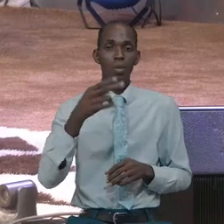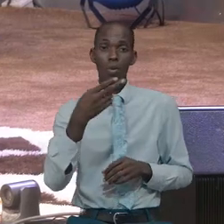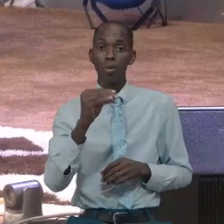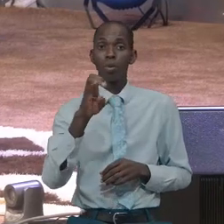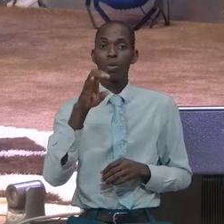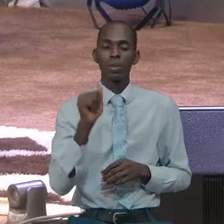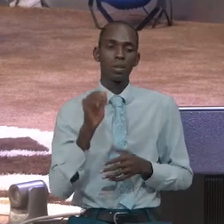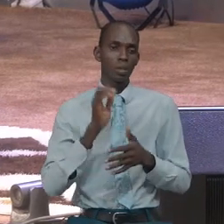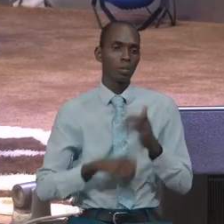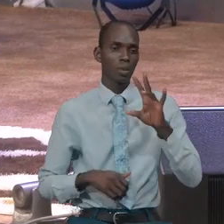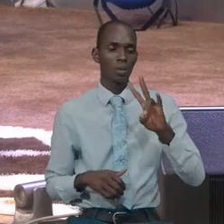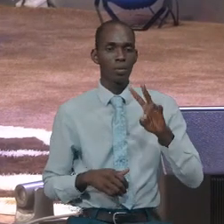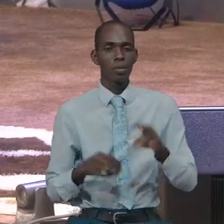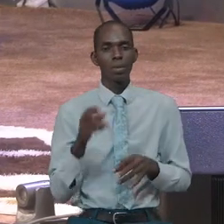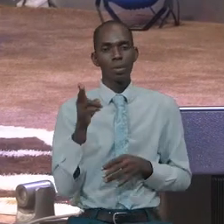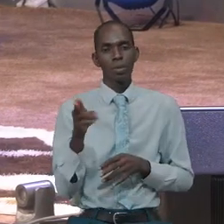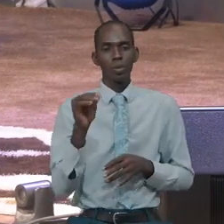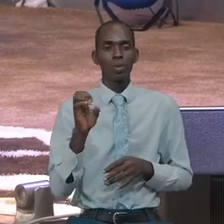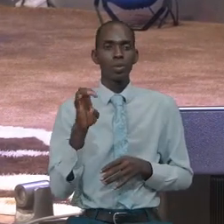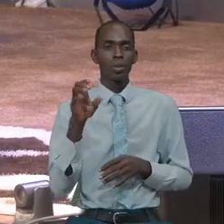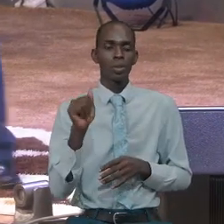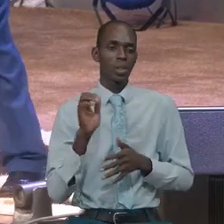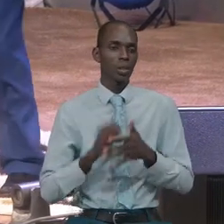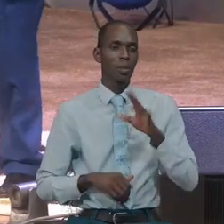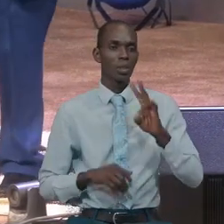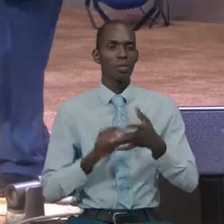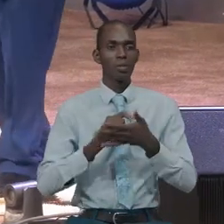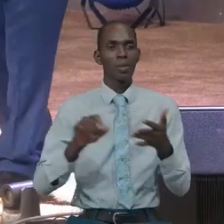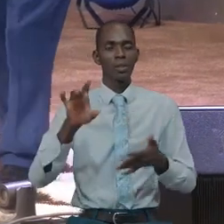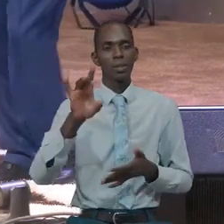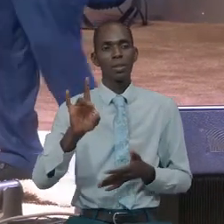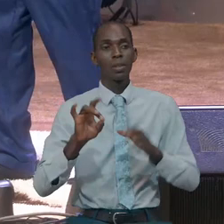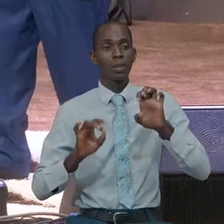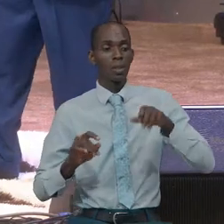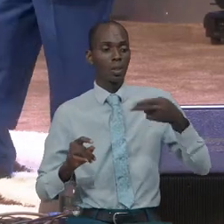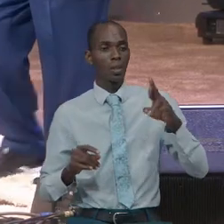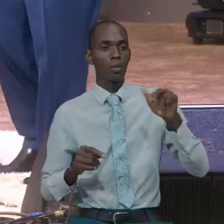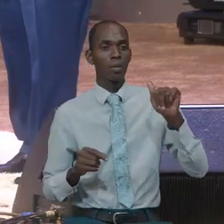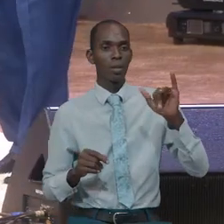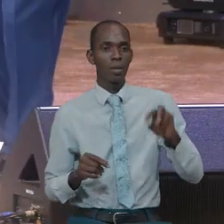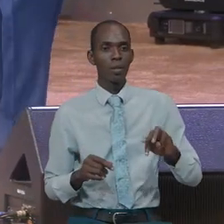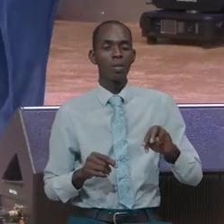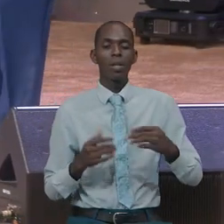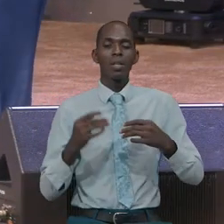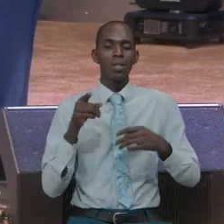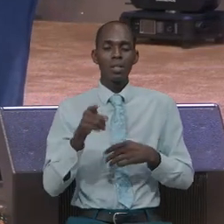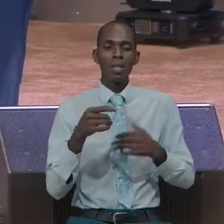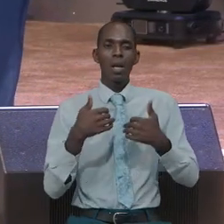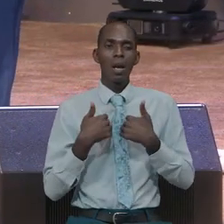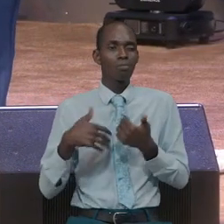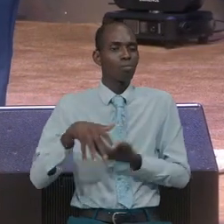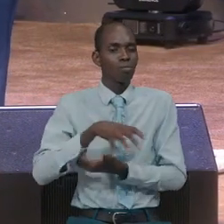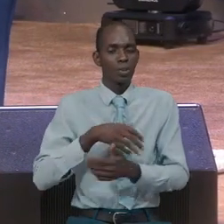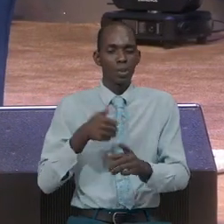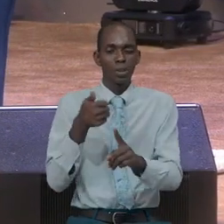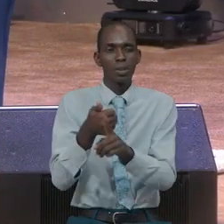from verse 8. Hosea chapter 7, reading from verse 8, Ephraim, he has mixed